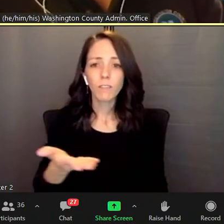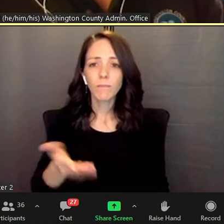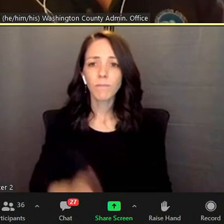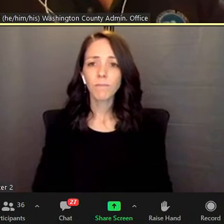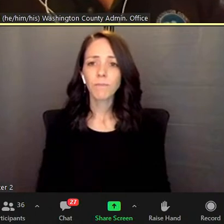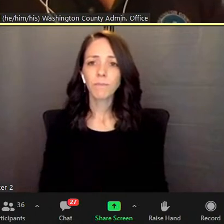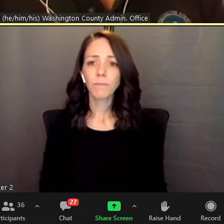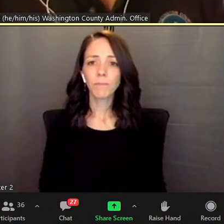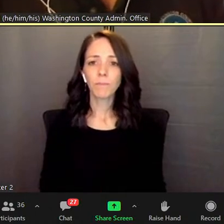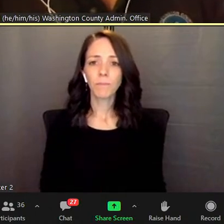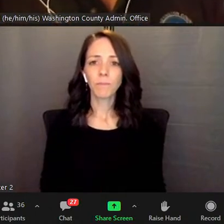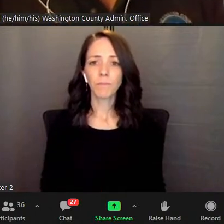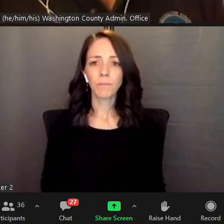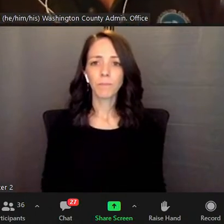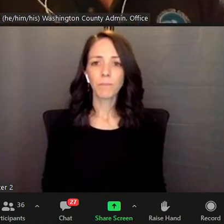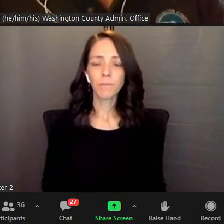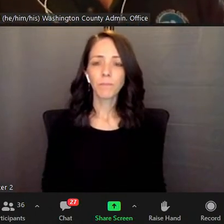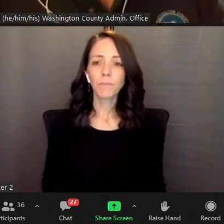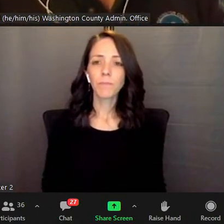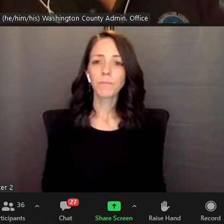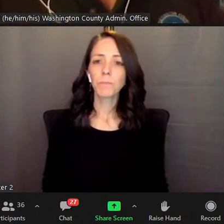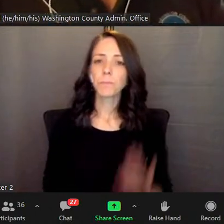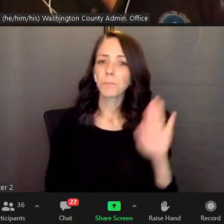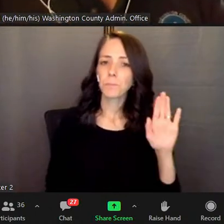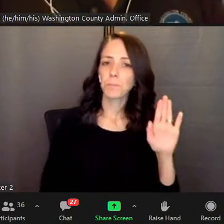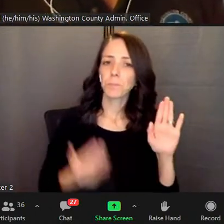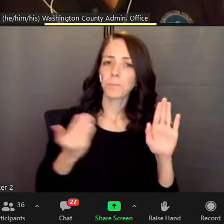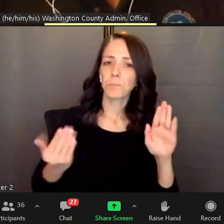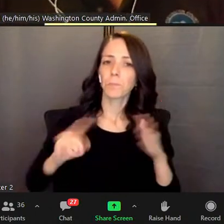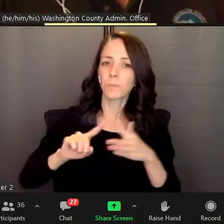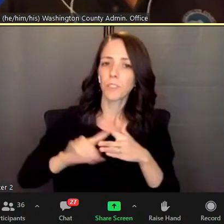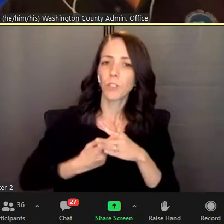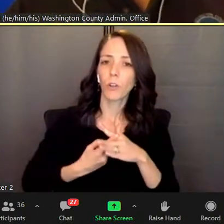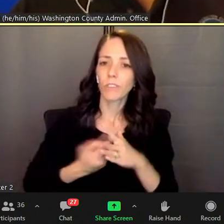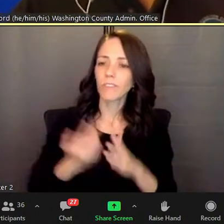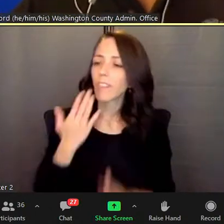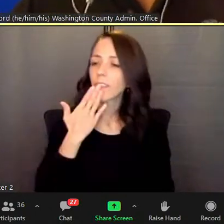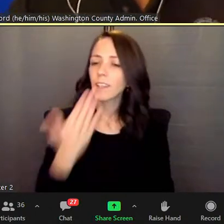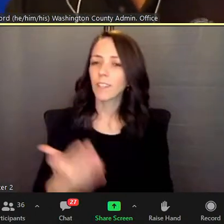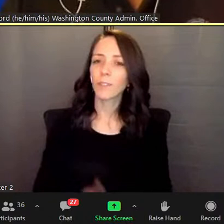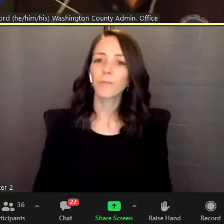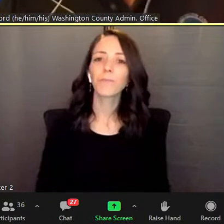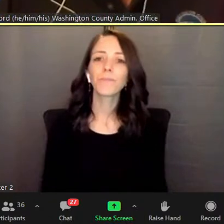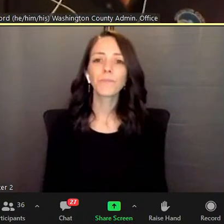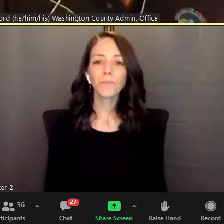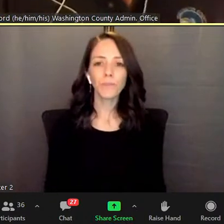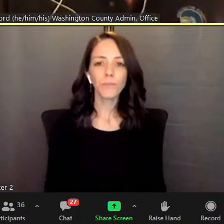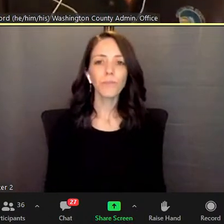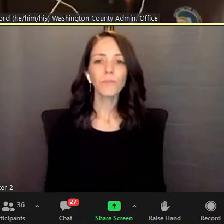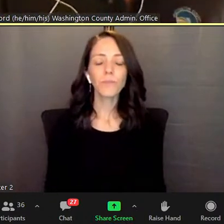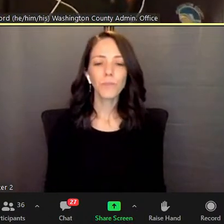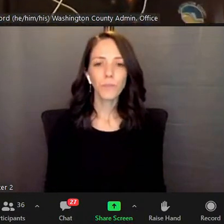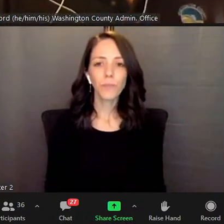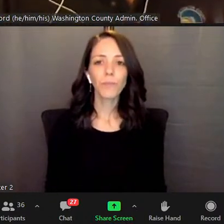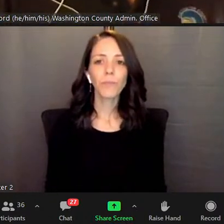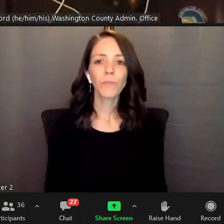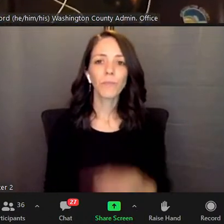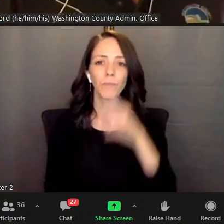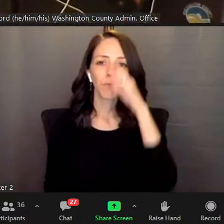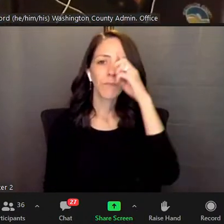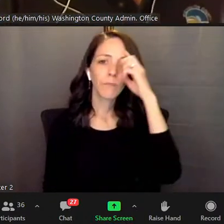question? Why don't I kick this off? Thank you, Chair. So we've